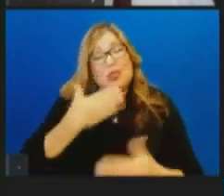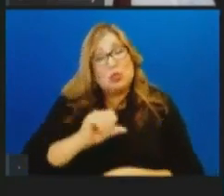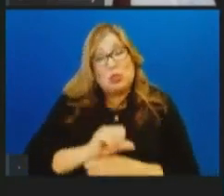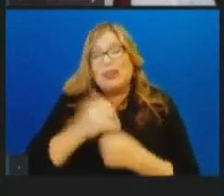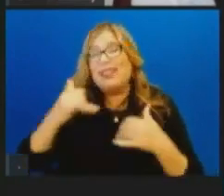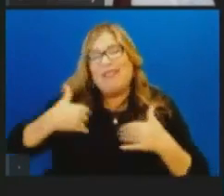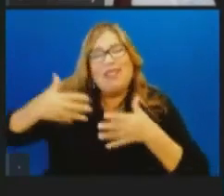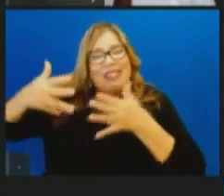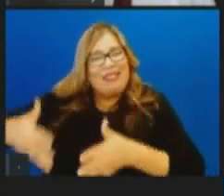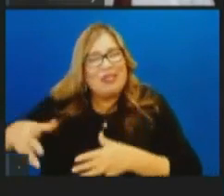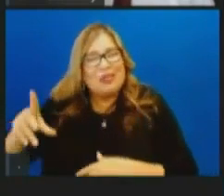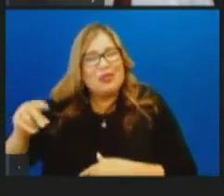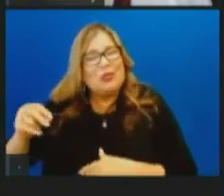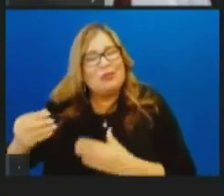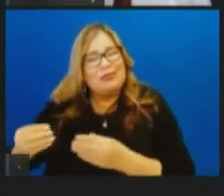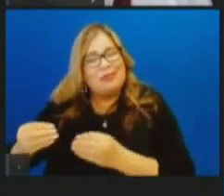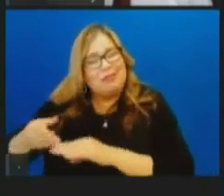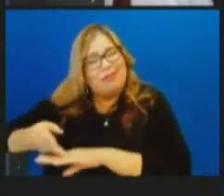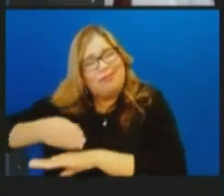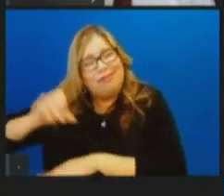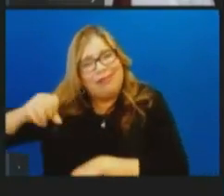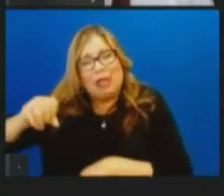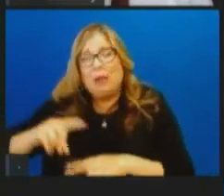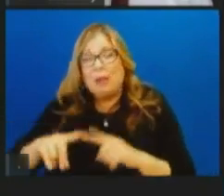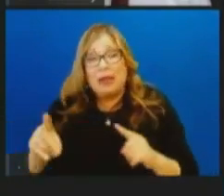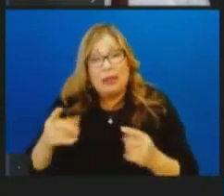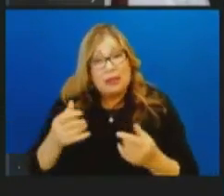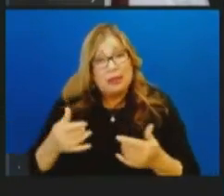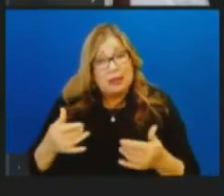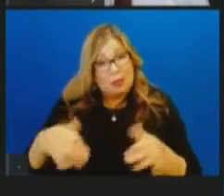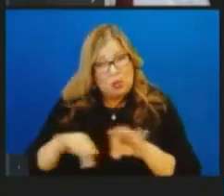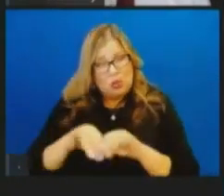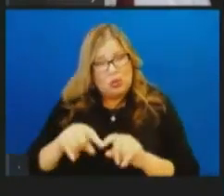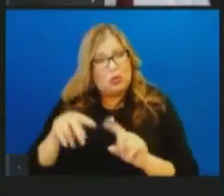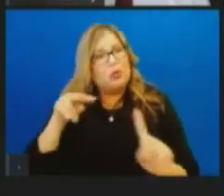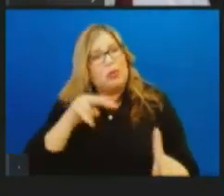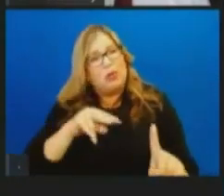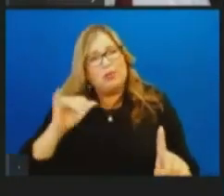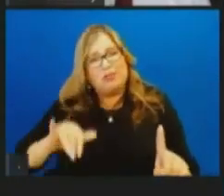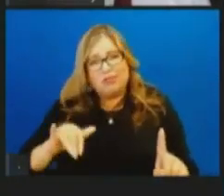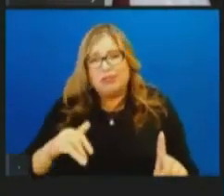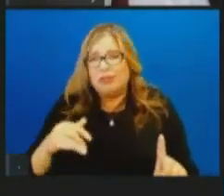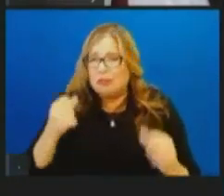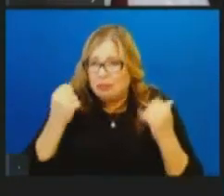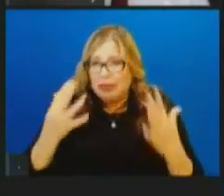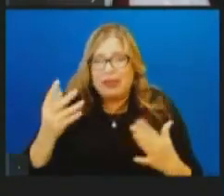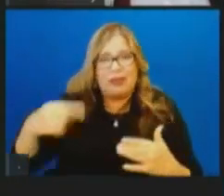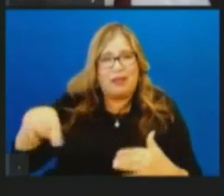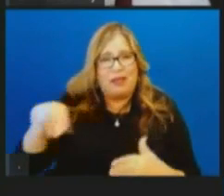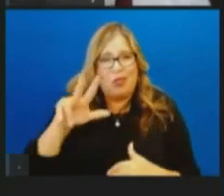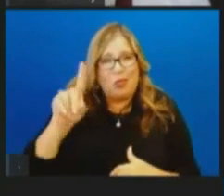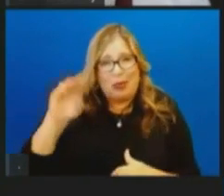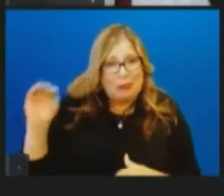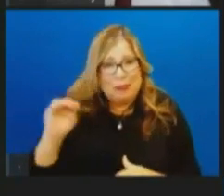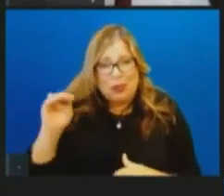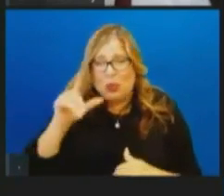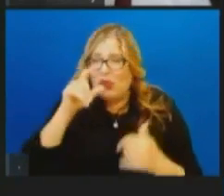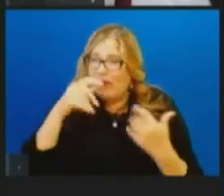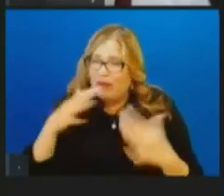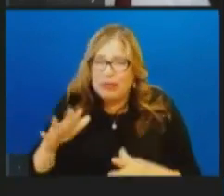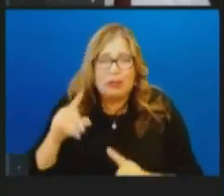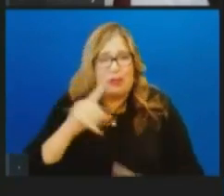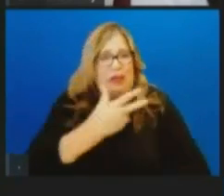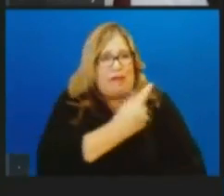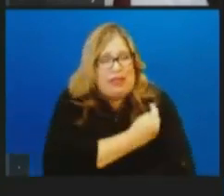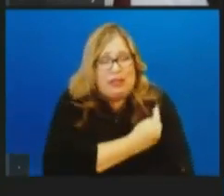but it's important to celebrate the success of the vaccination effort here in California. Yes, still equity gaps, still work